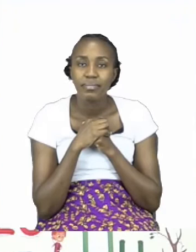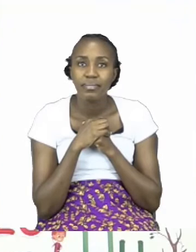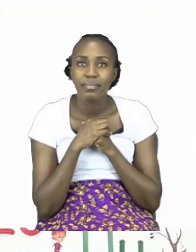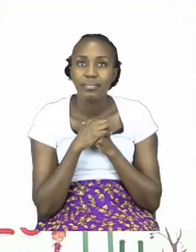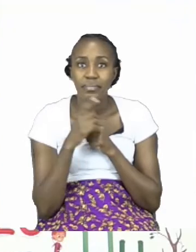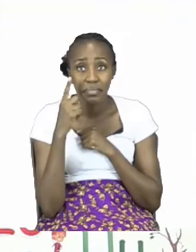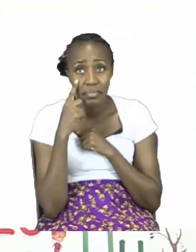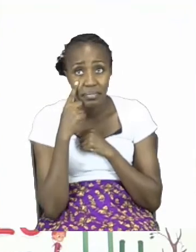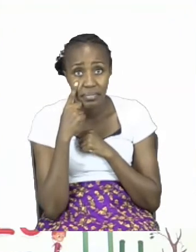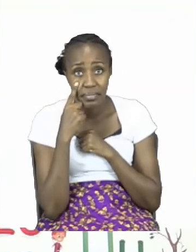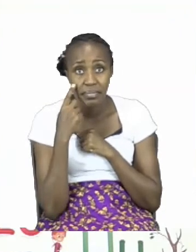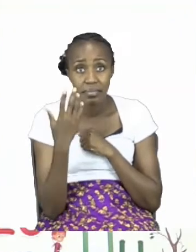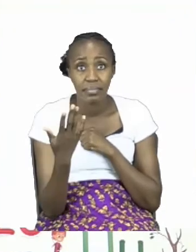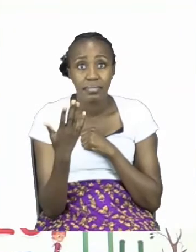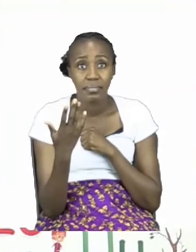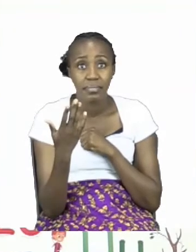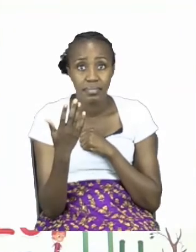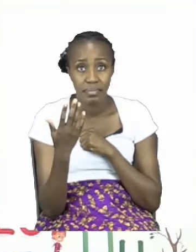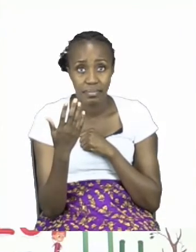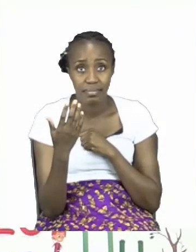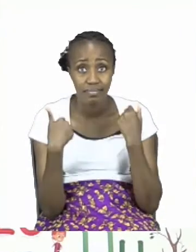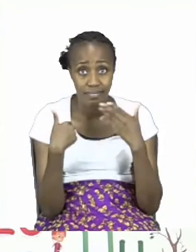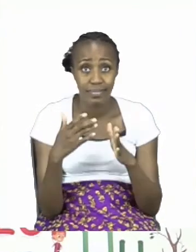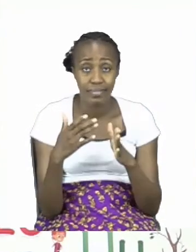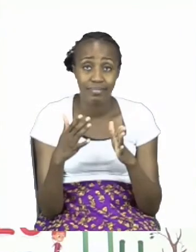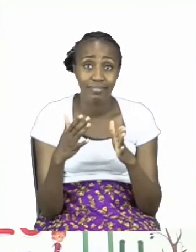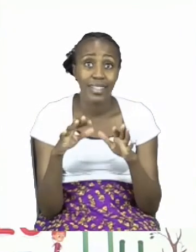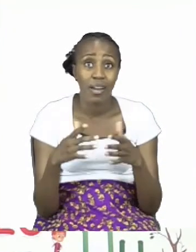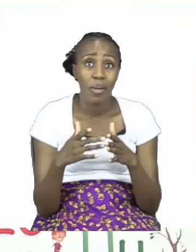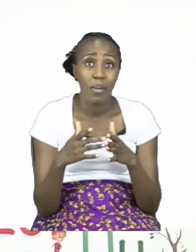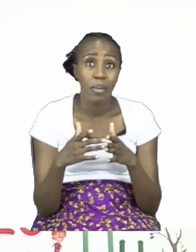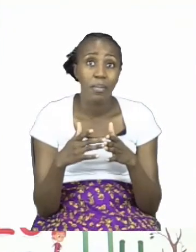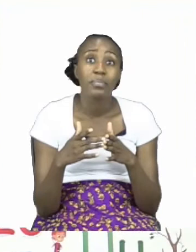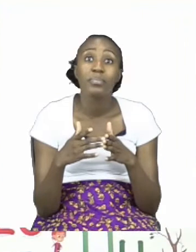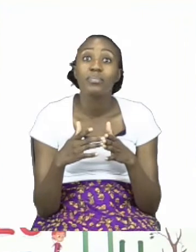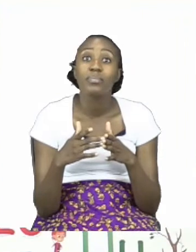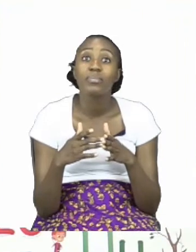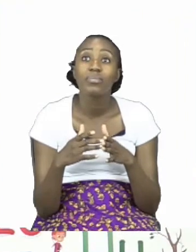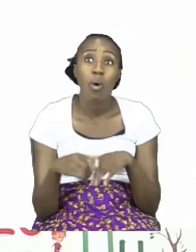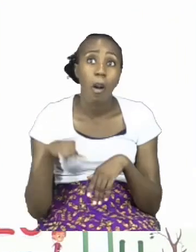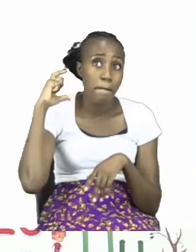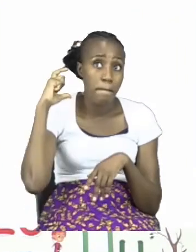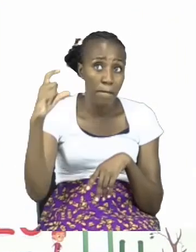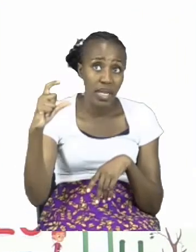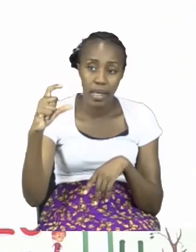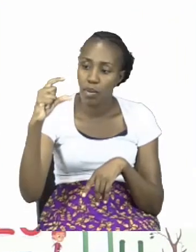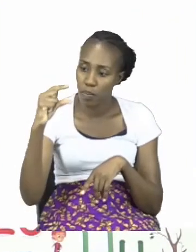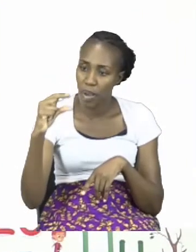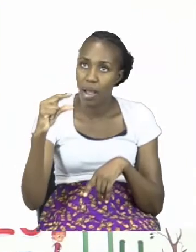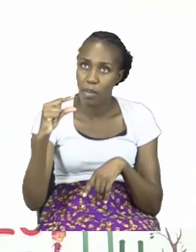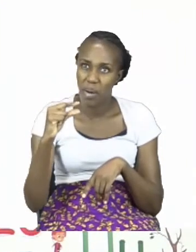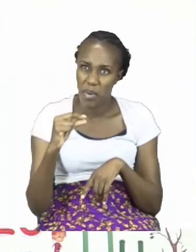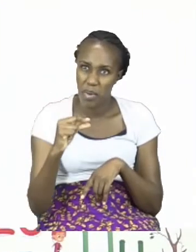we have the opportunity to start properly. Now if we look carefully at our numbers, we're going